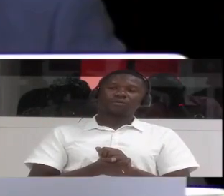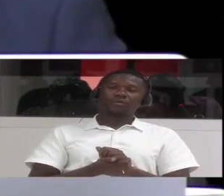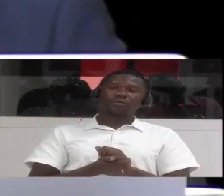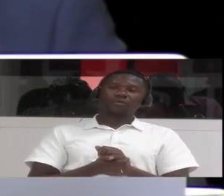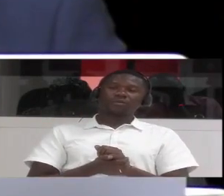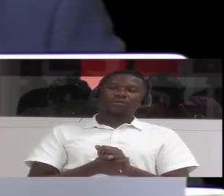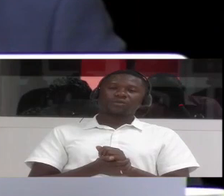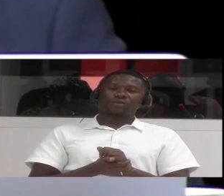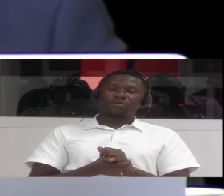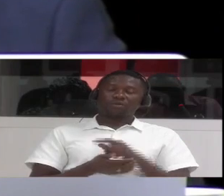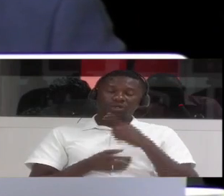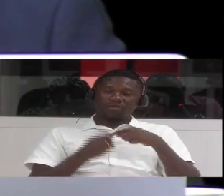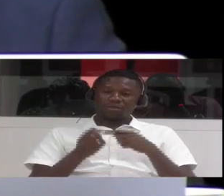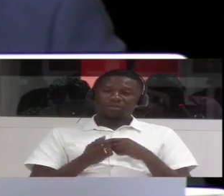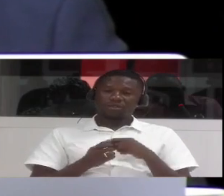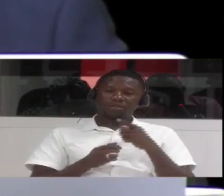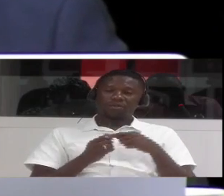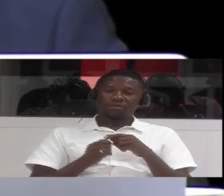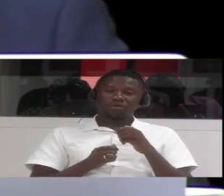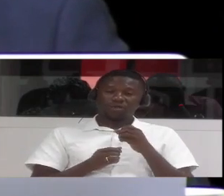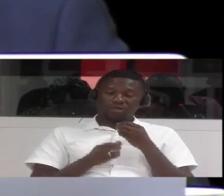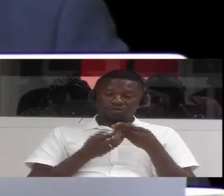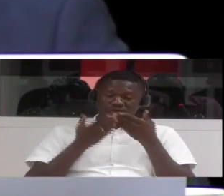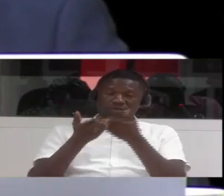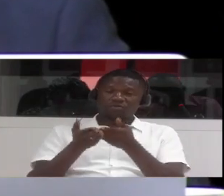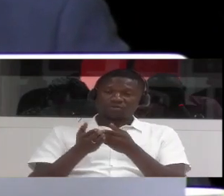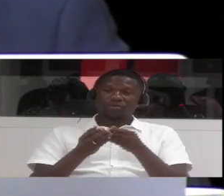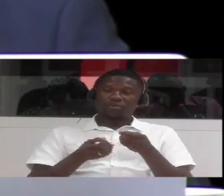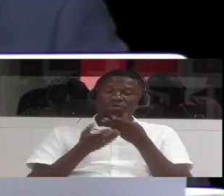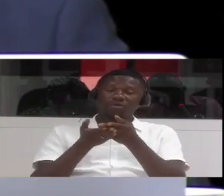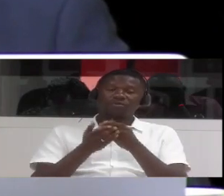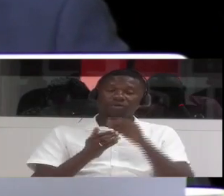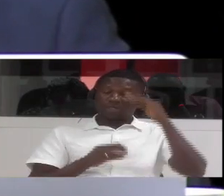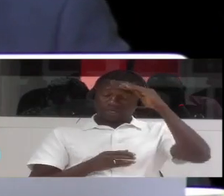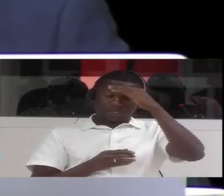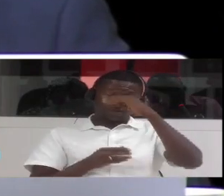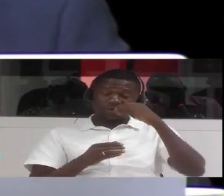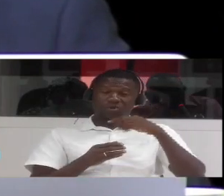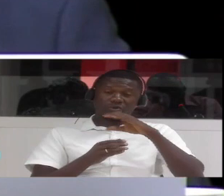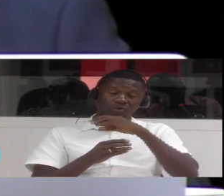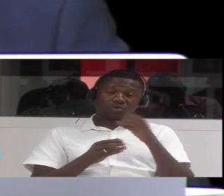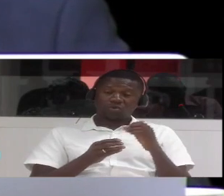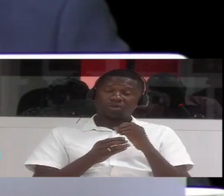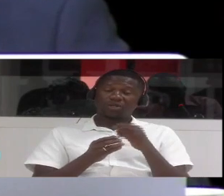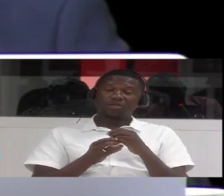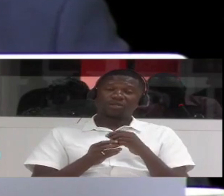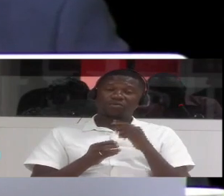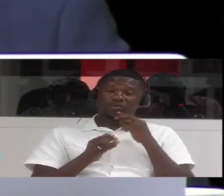of the provisions in the criminal code with regards to false publication, they